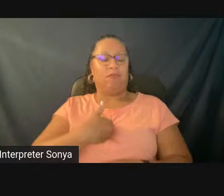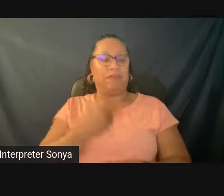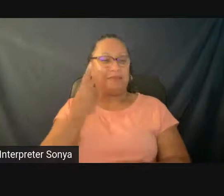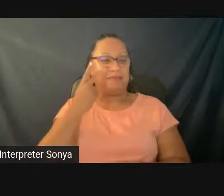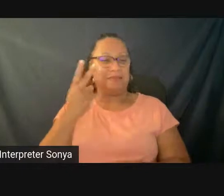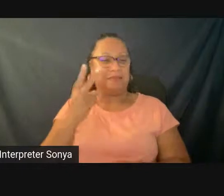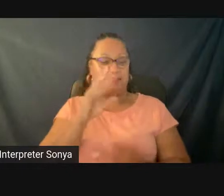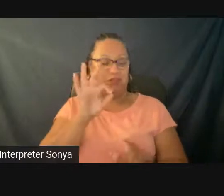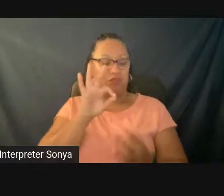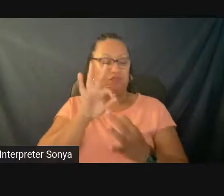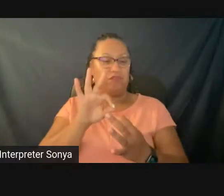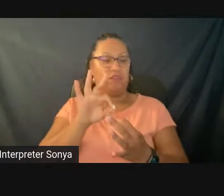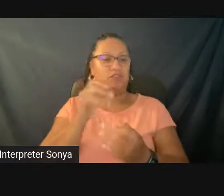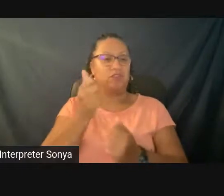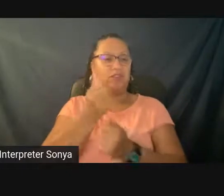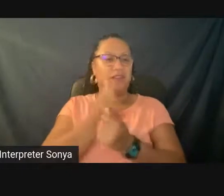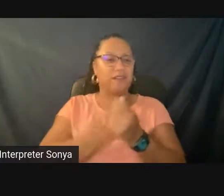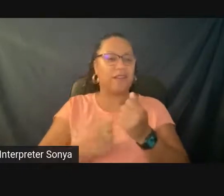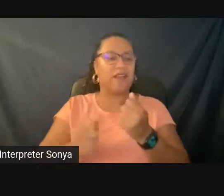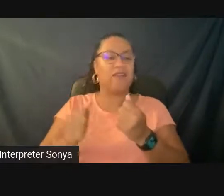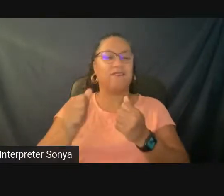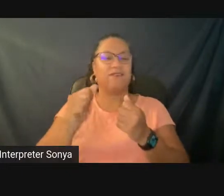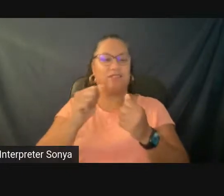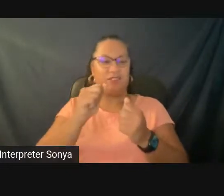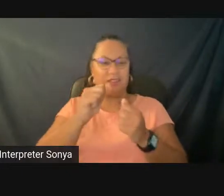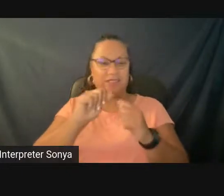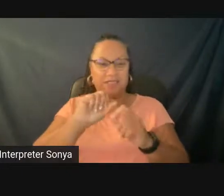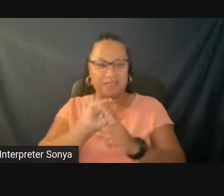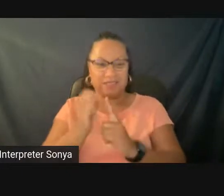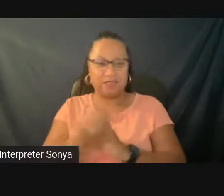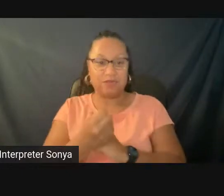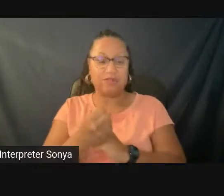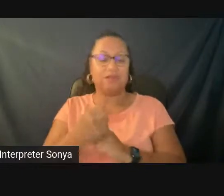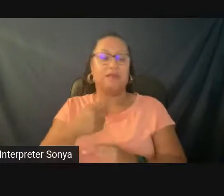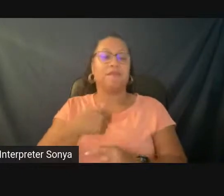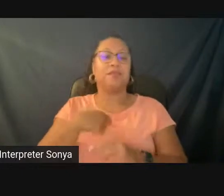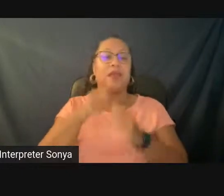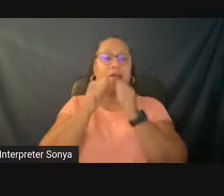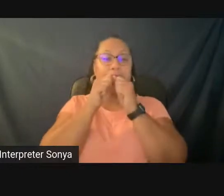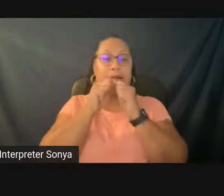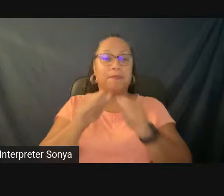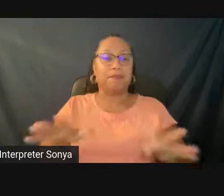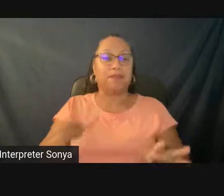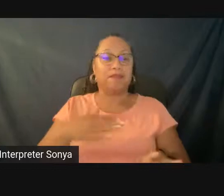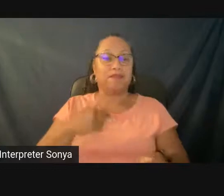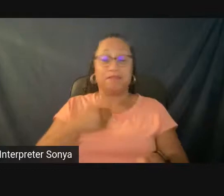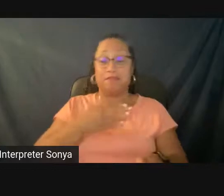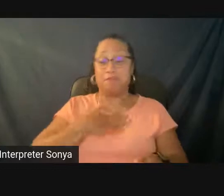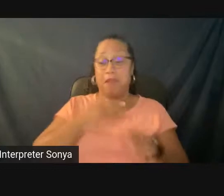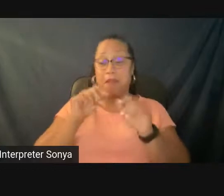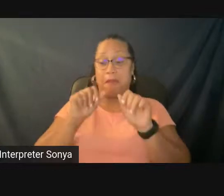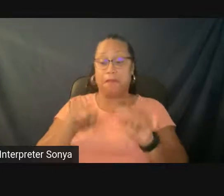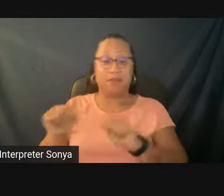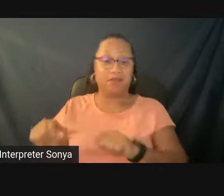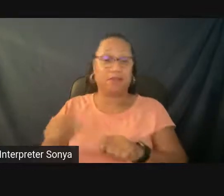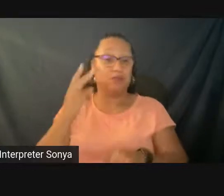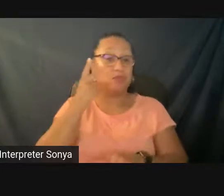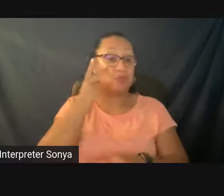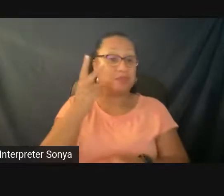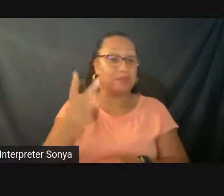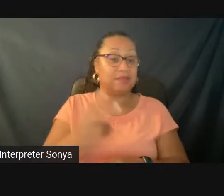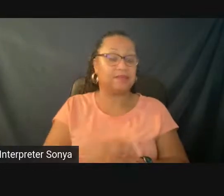and individual in my world. I bless my ability to see. I bless